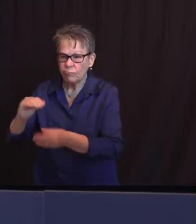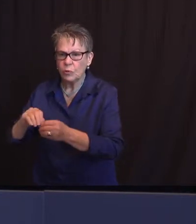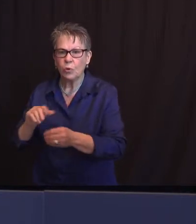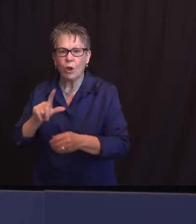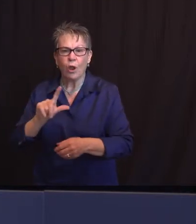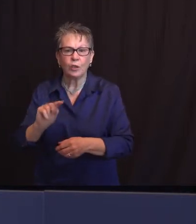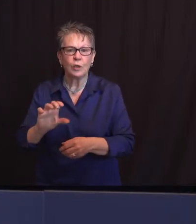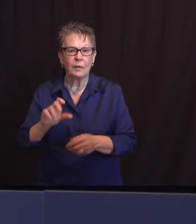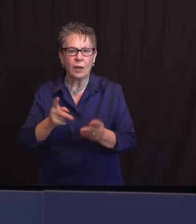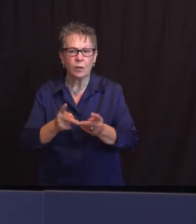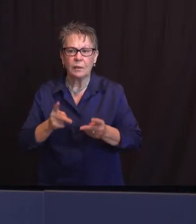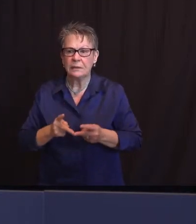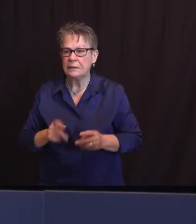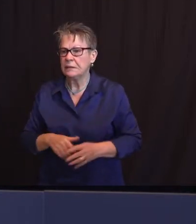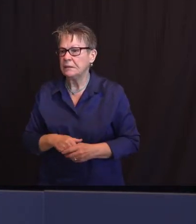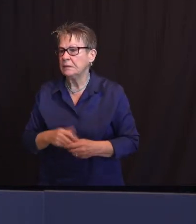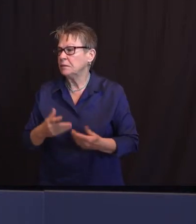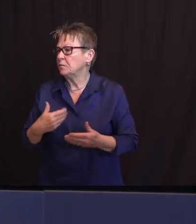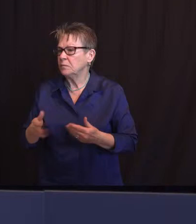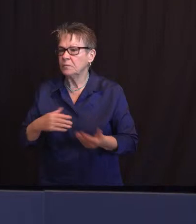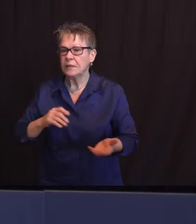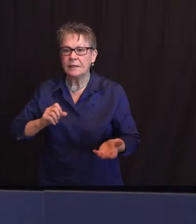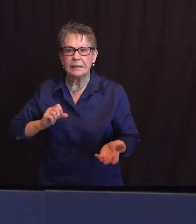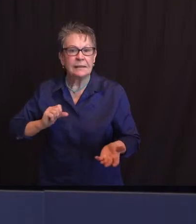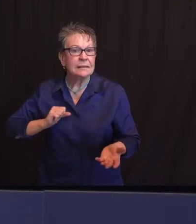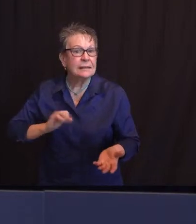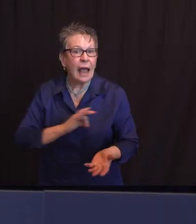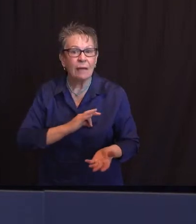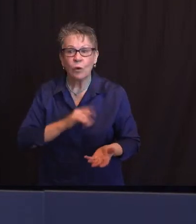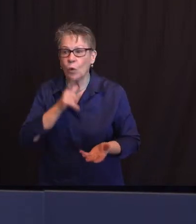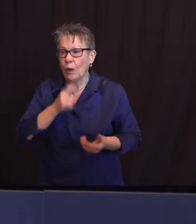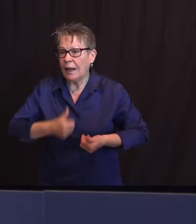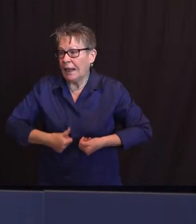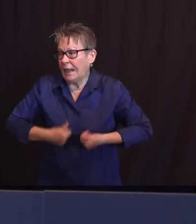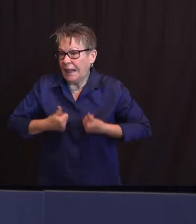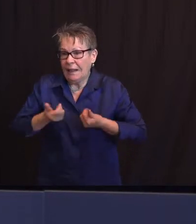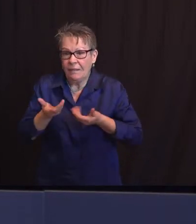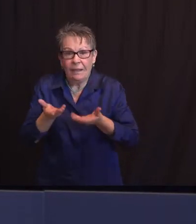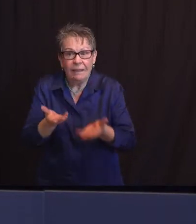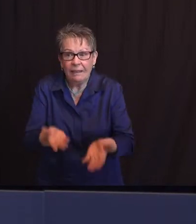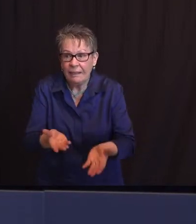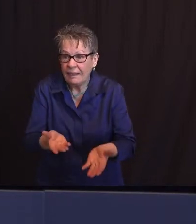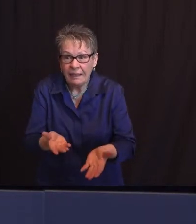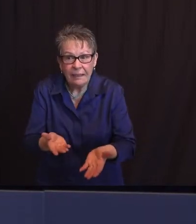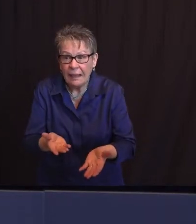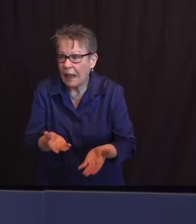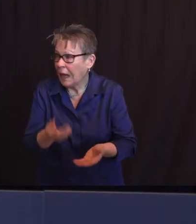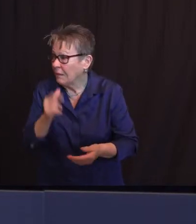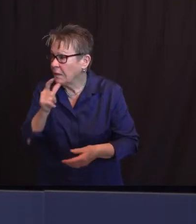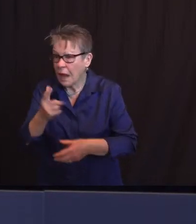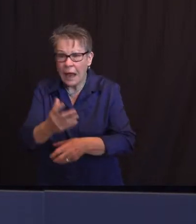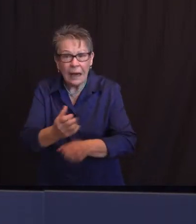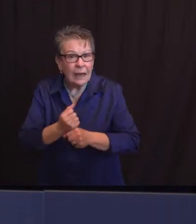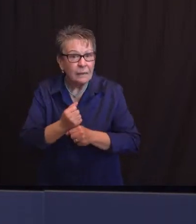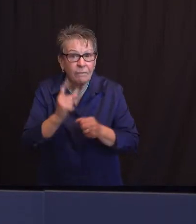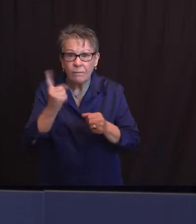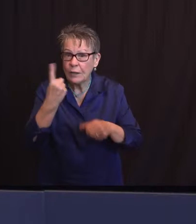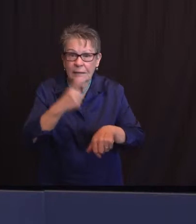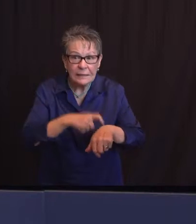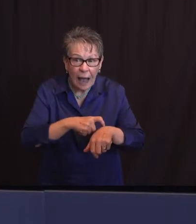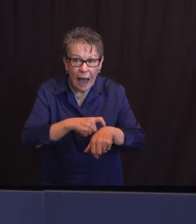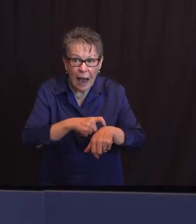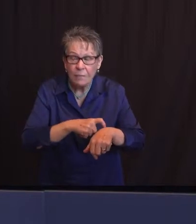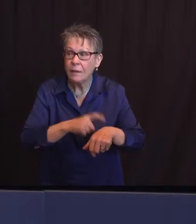and residents who were not vaccinated during their 3 on-site clinics, as well as